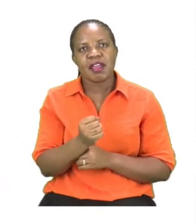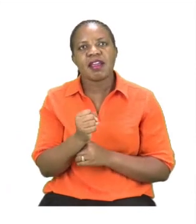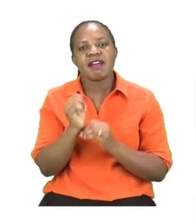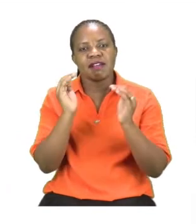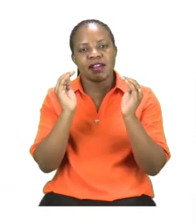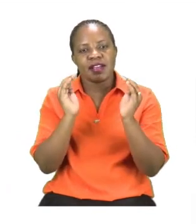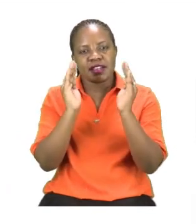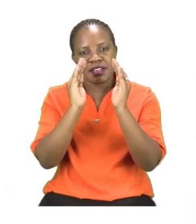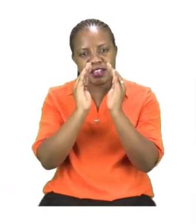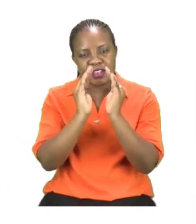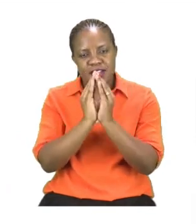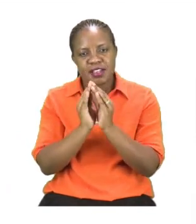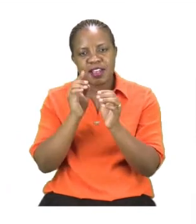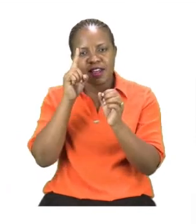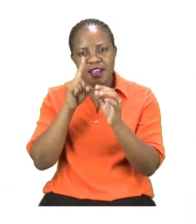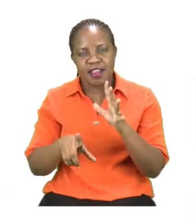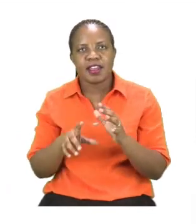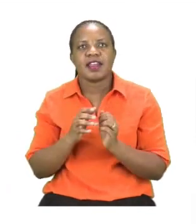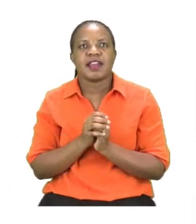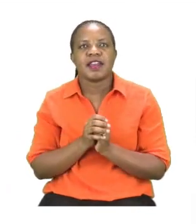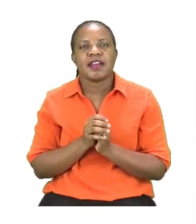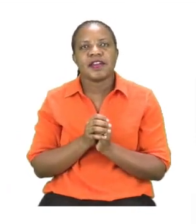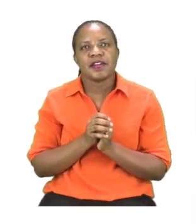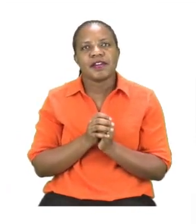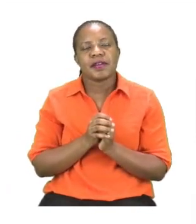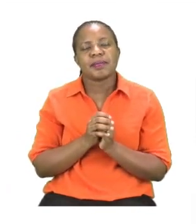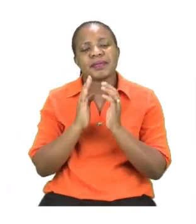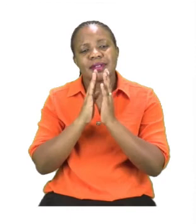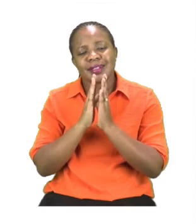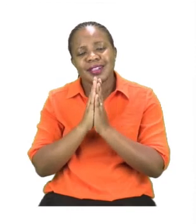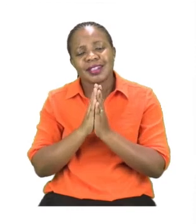shy to ask if you don't know what each picture is.